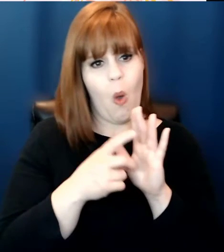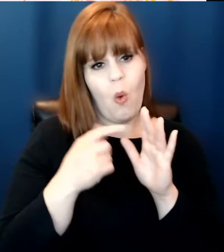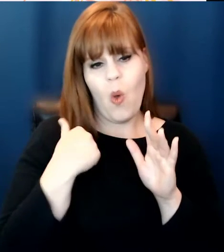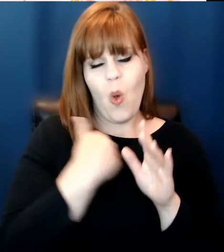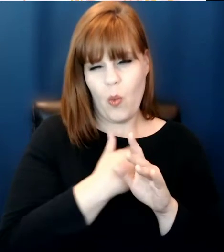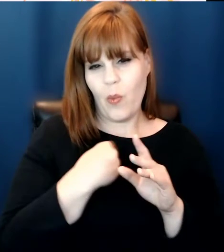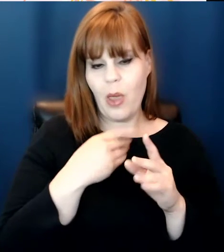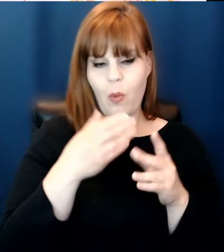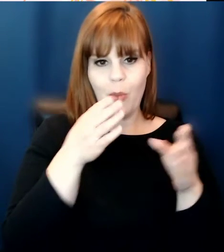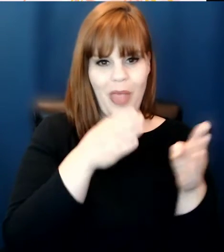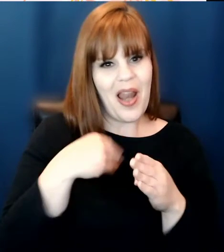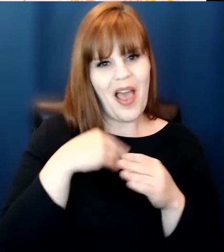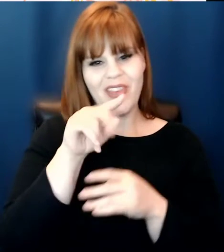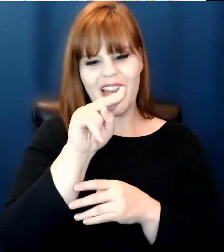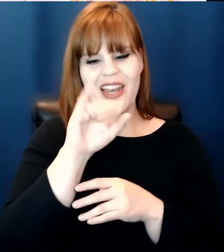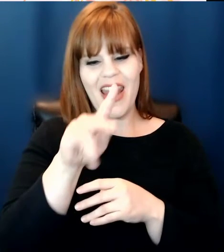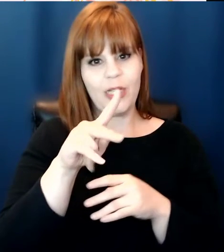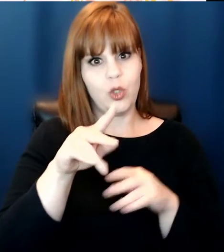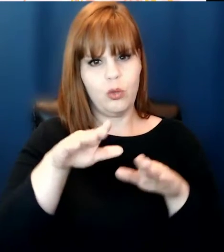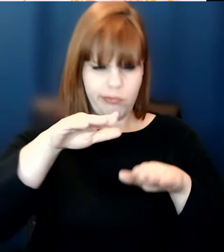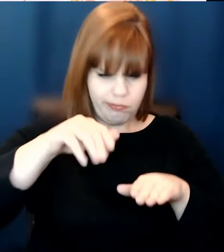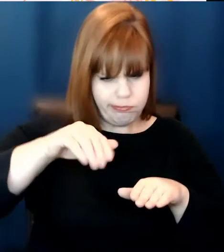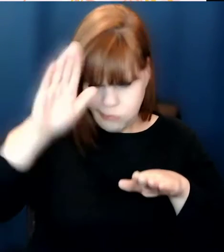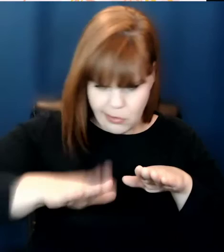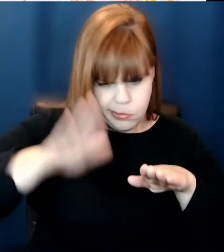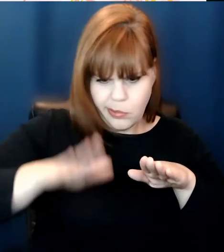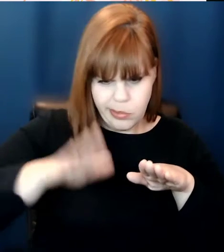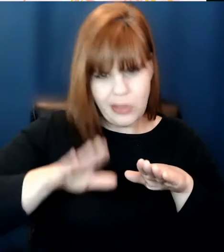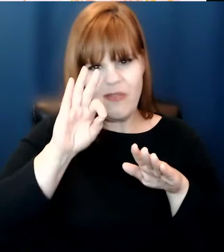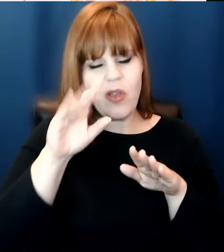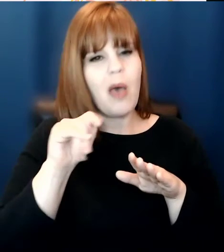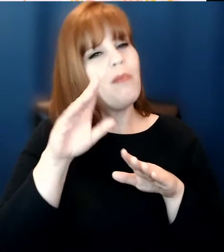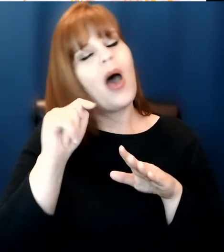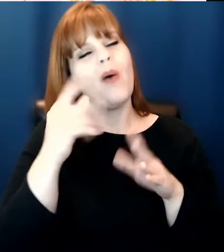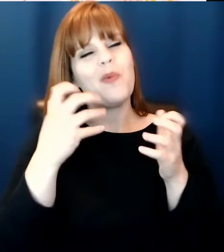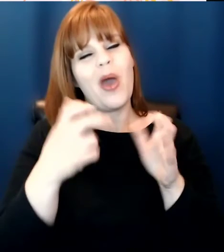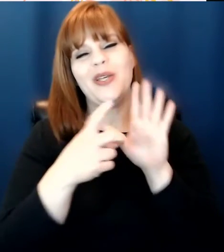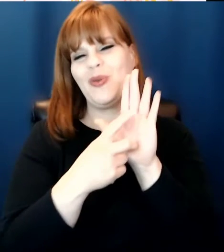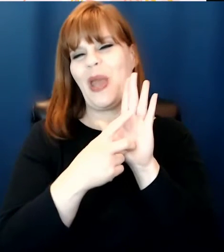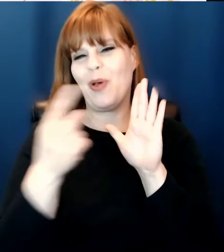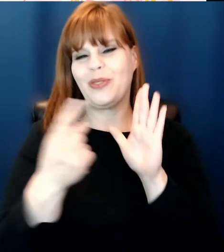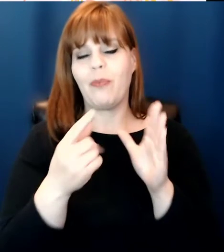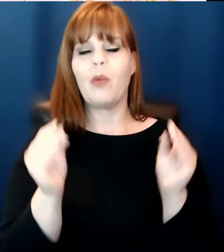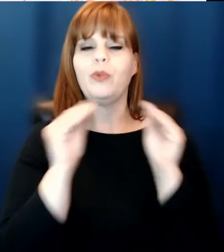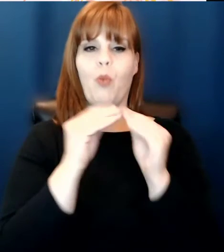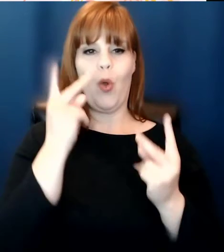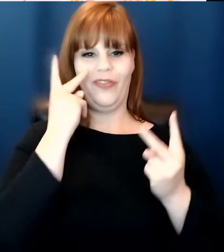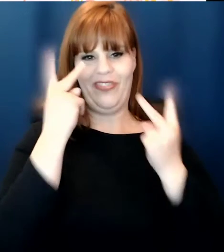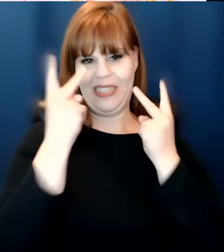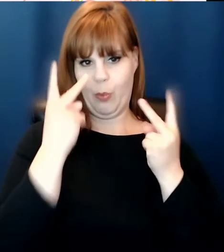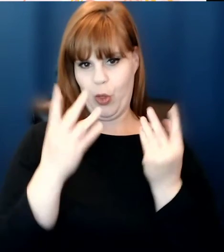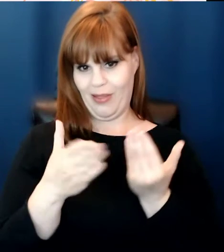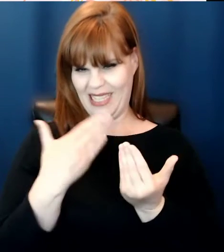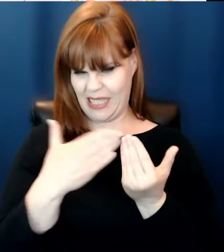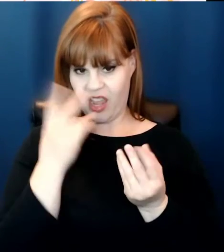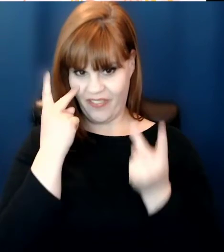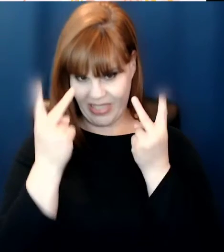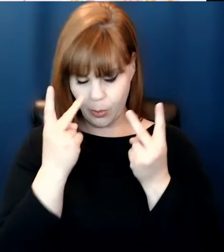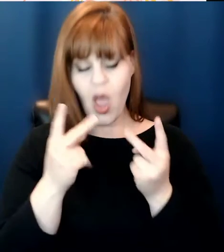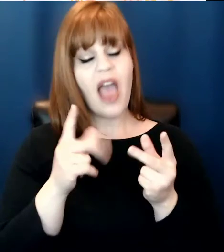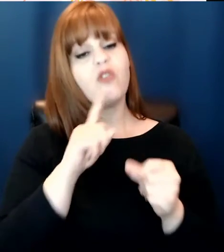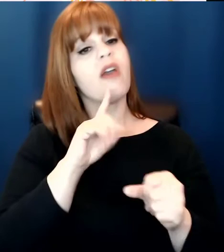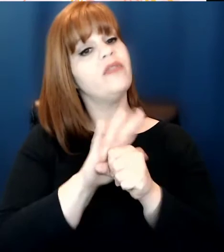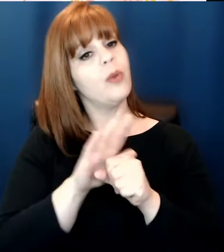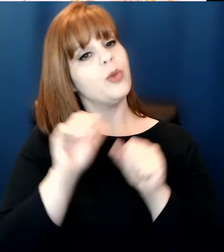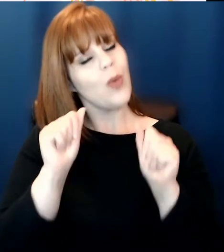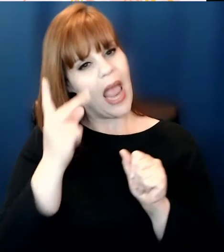to have Nick stomp his foot or something, but just wanted to demo something that would be slightly more visible. And just to confirm,